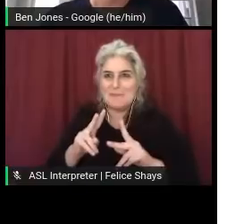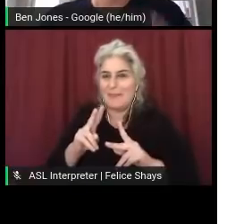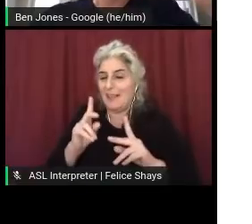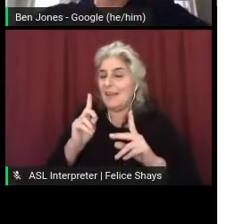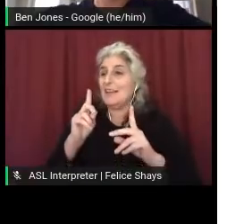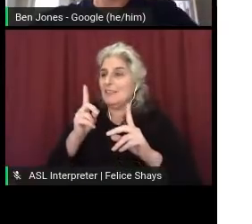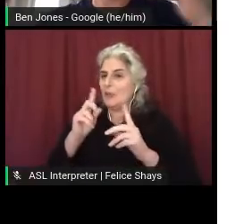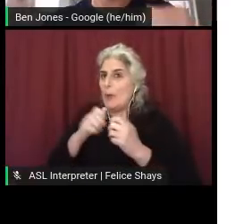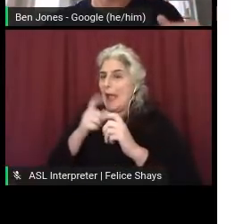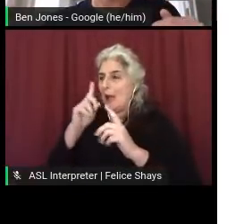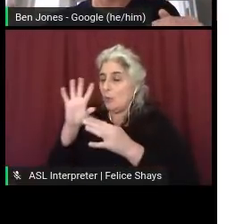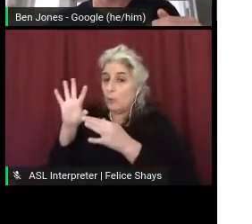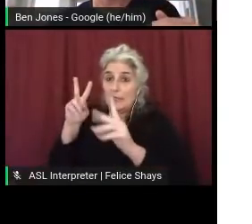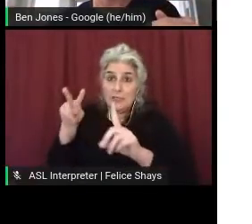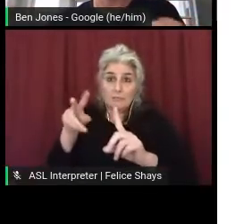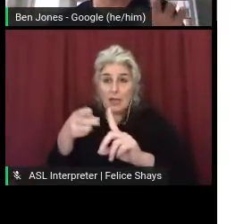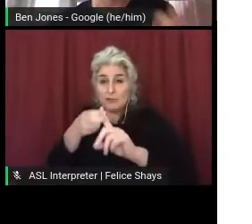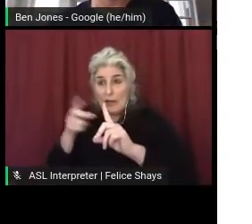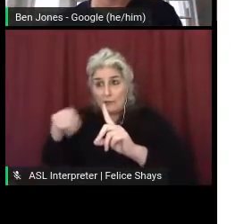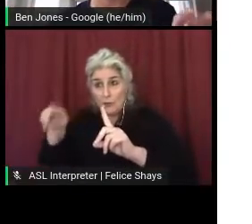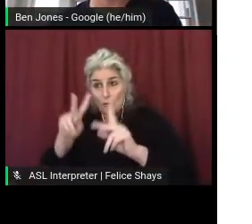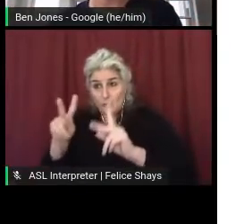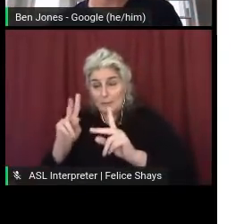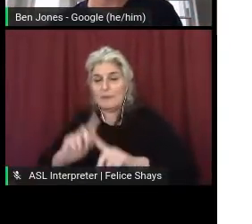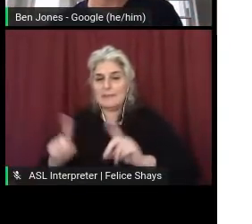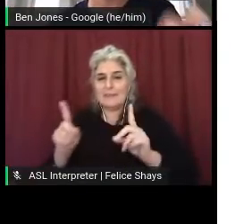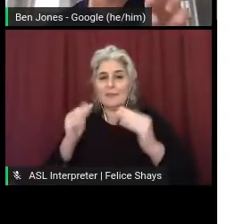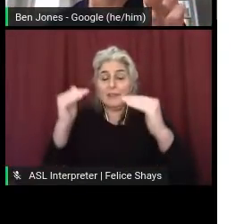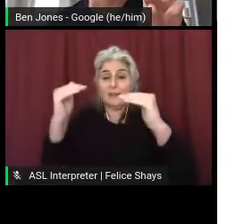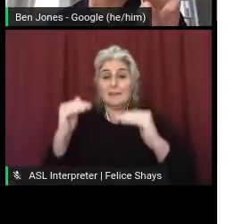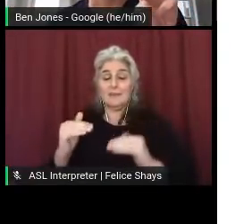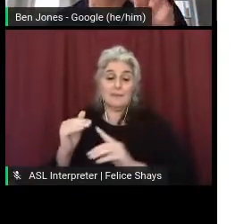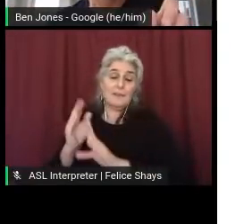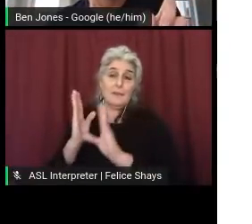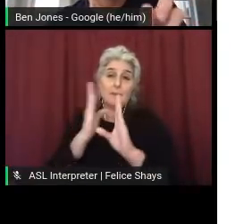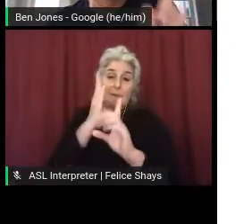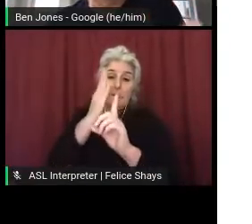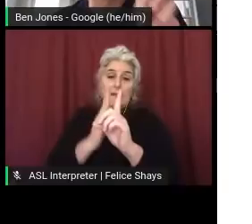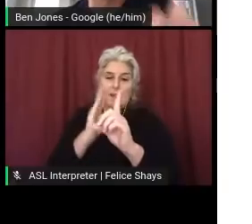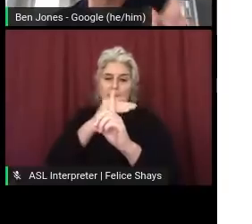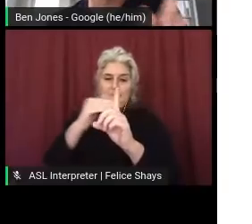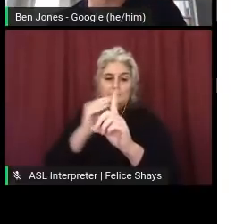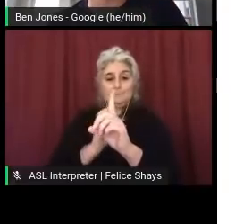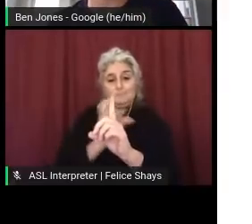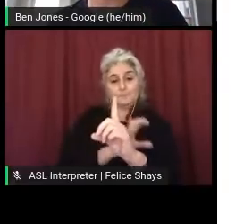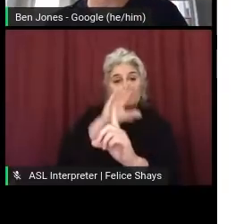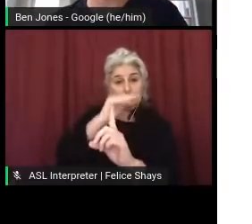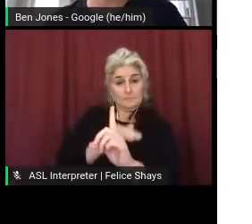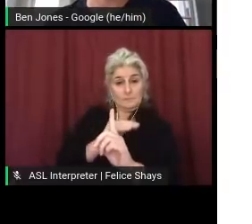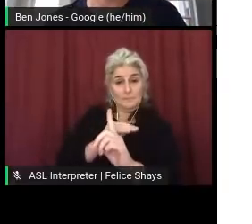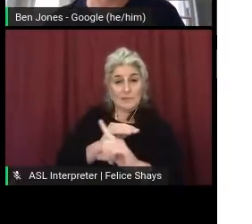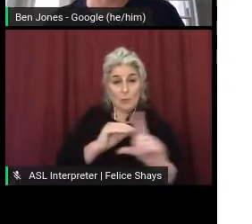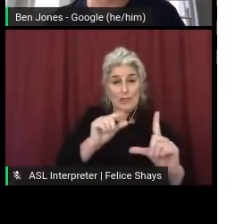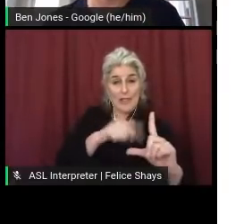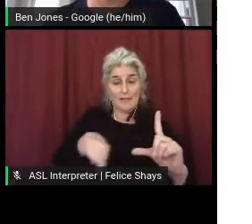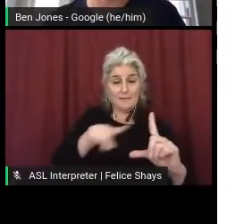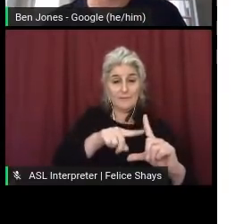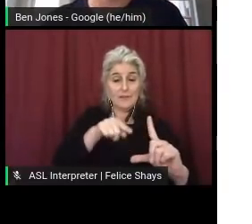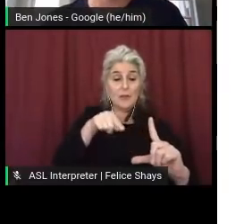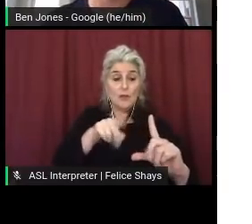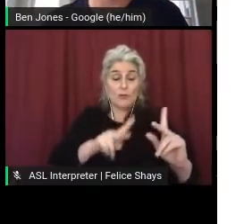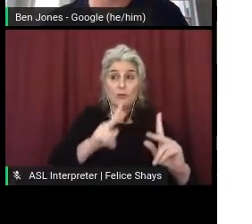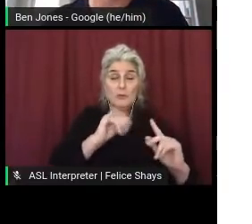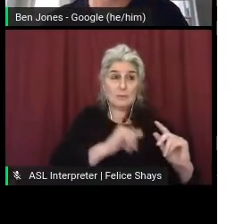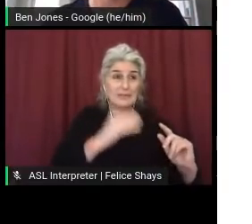different. And then on the is it safe side in the lower left corner, the people who are at home and asking is it safe, they really need